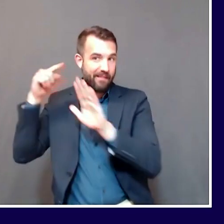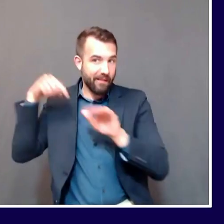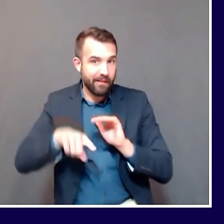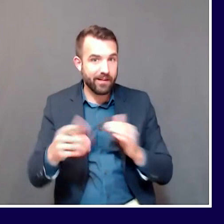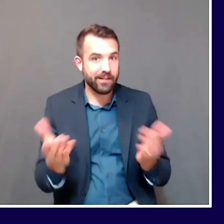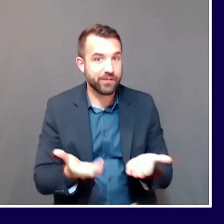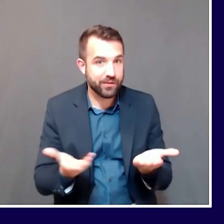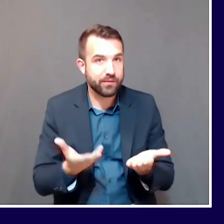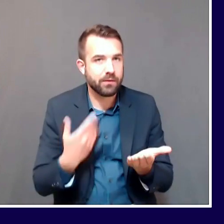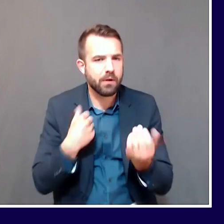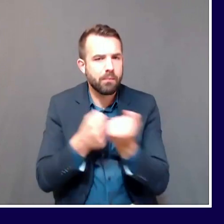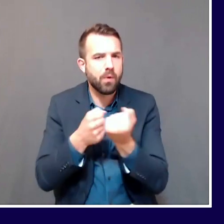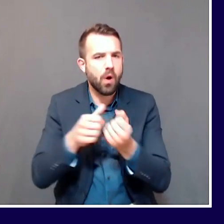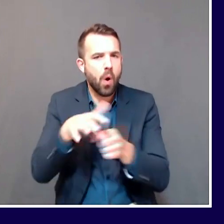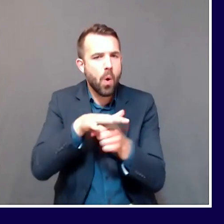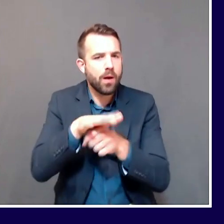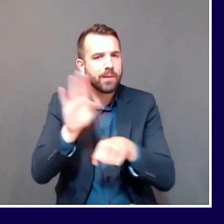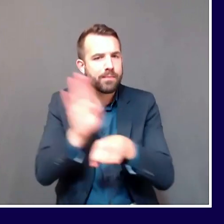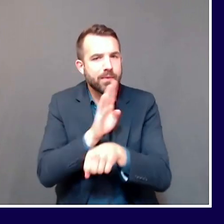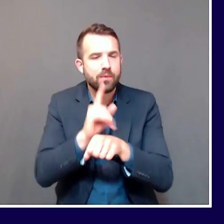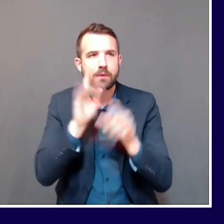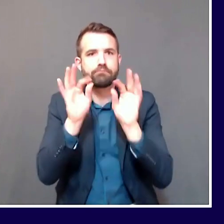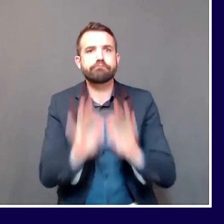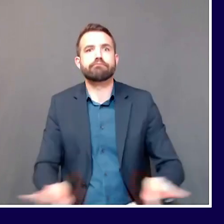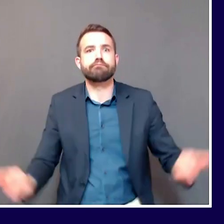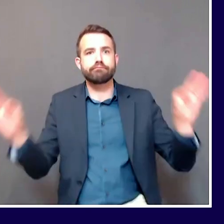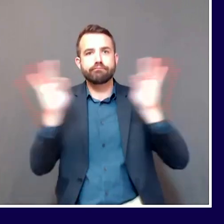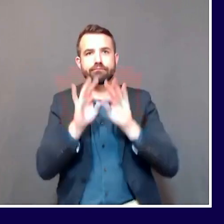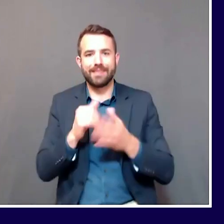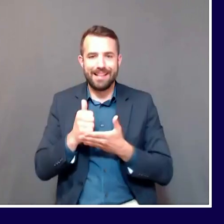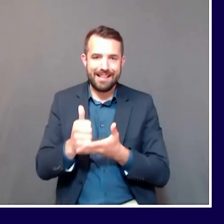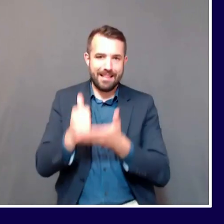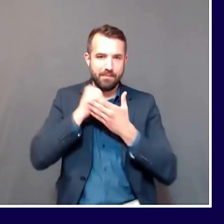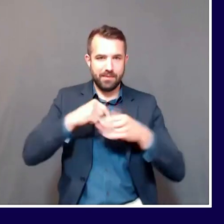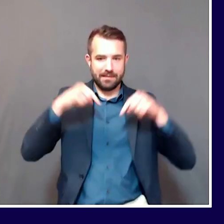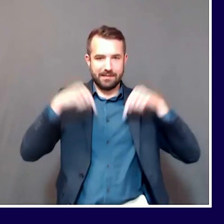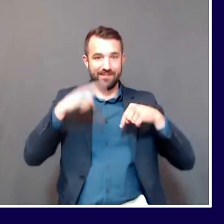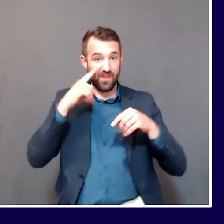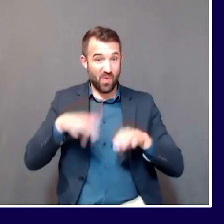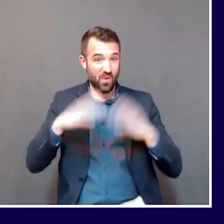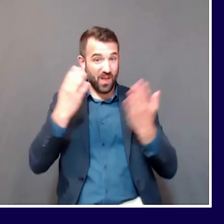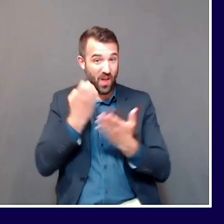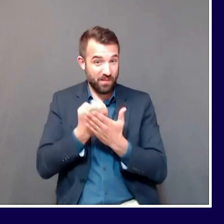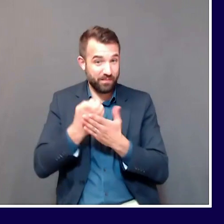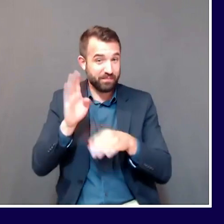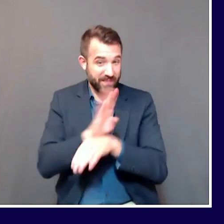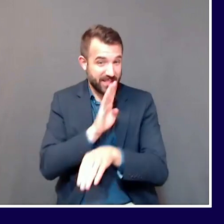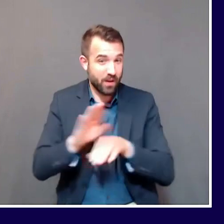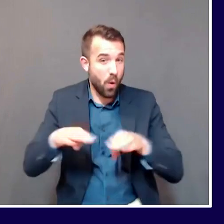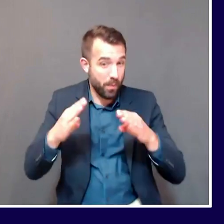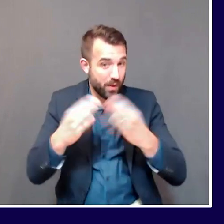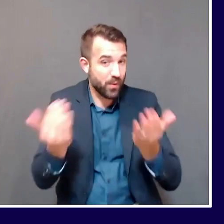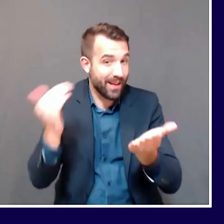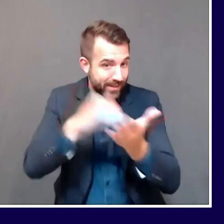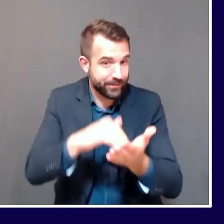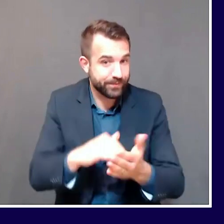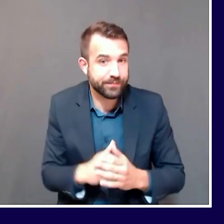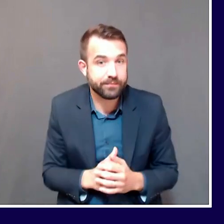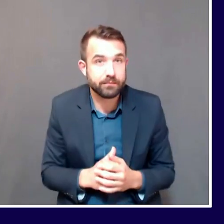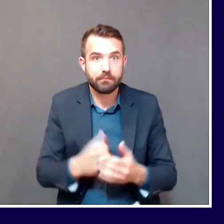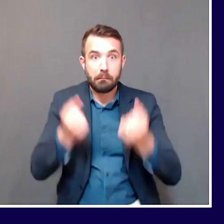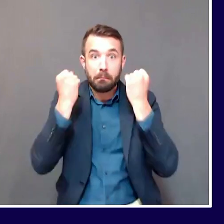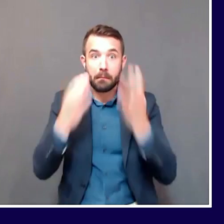incredibly important step in how we safely reopen our economy. We've received broad feedback this week from lodging and other business